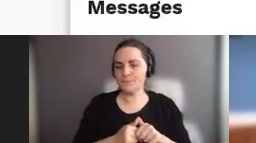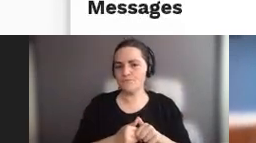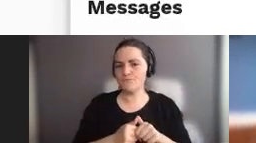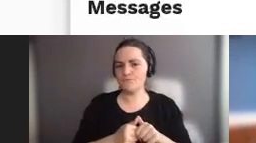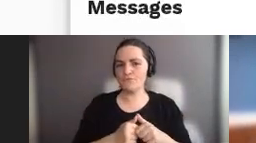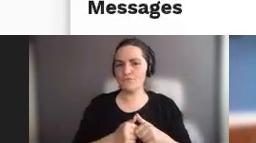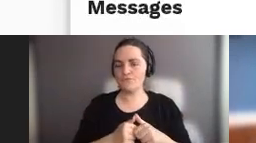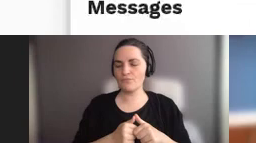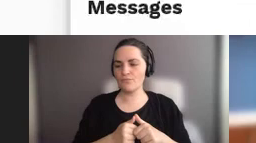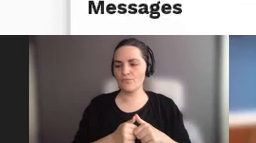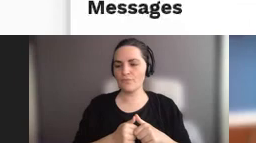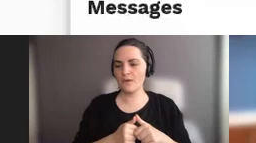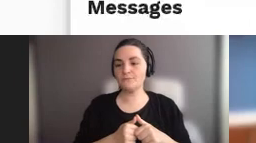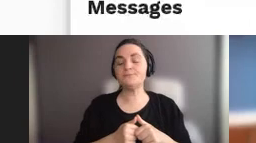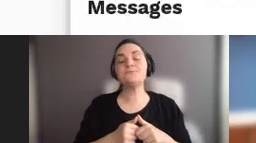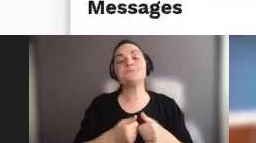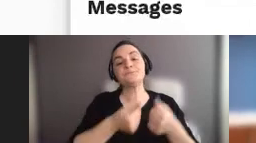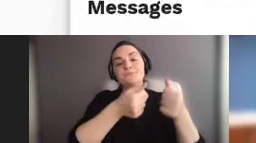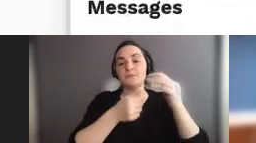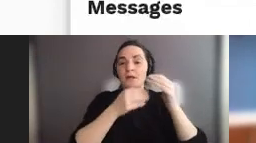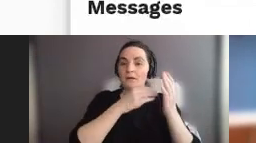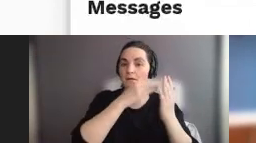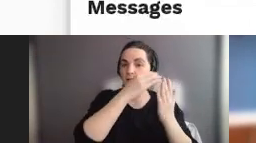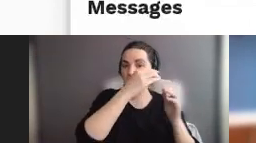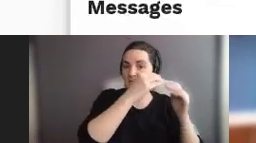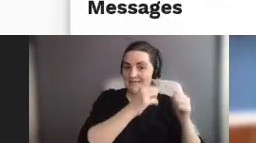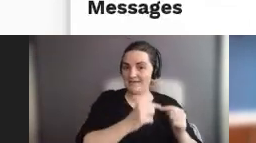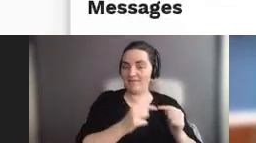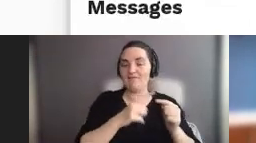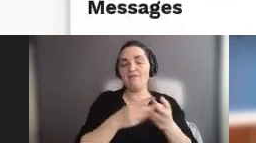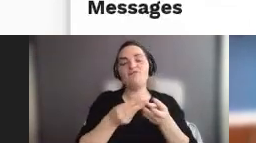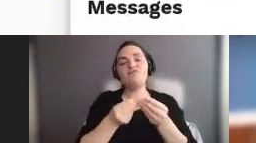In the resources section,